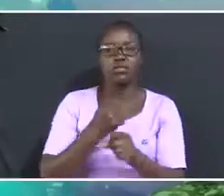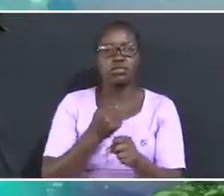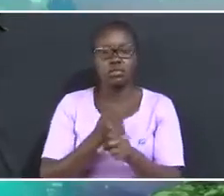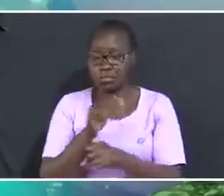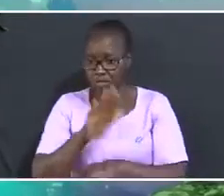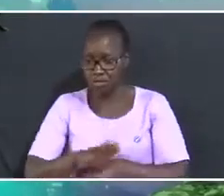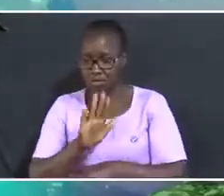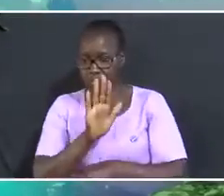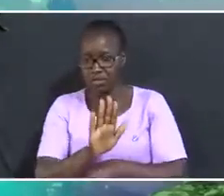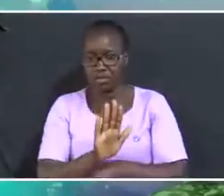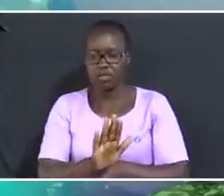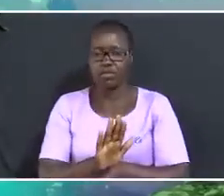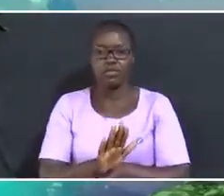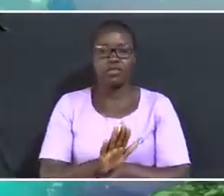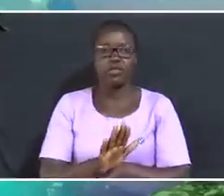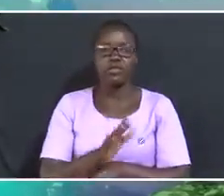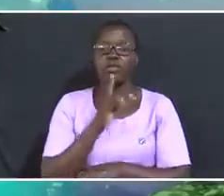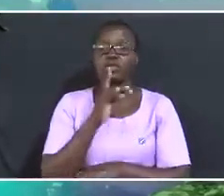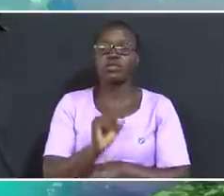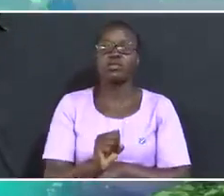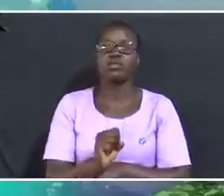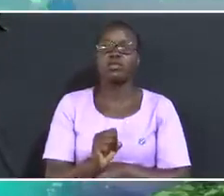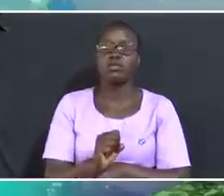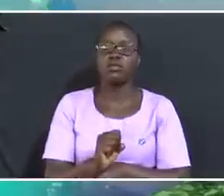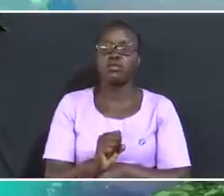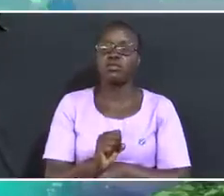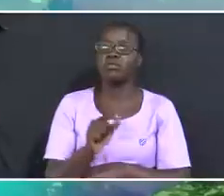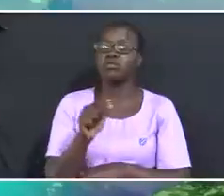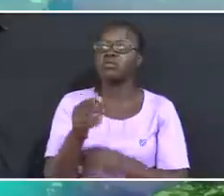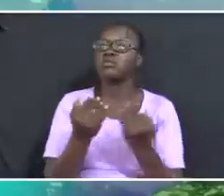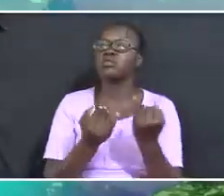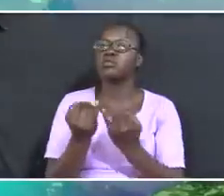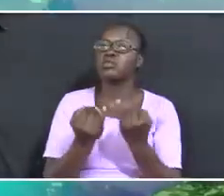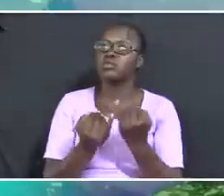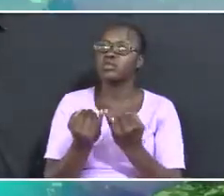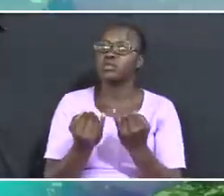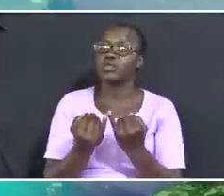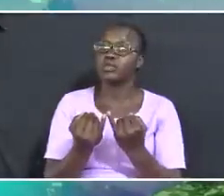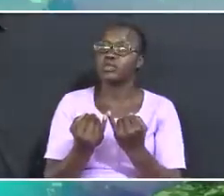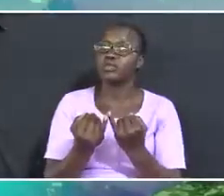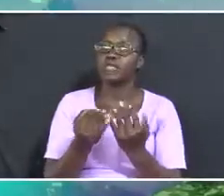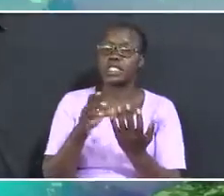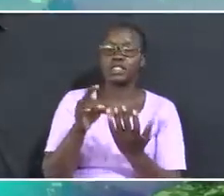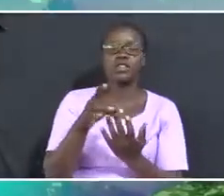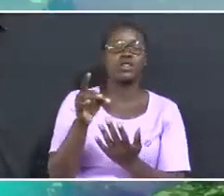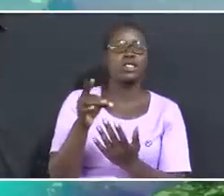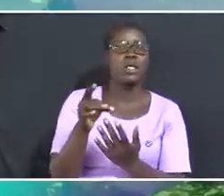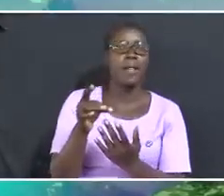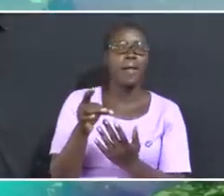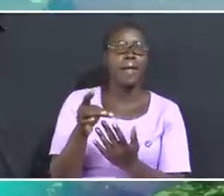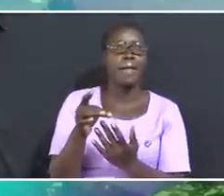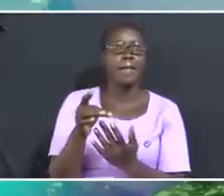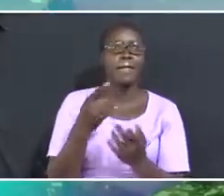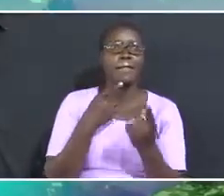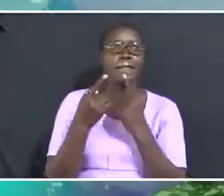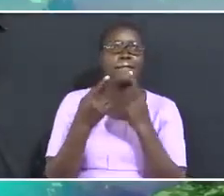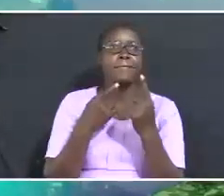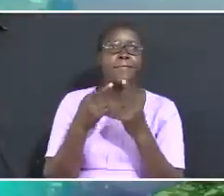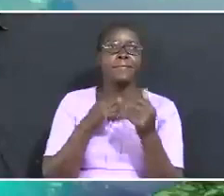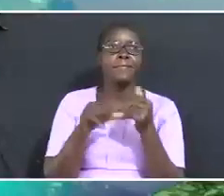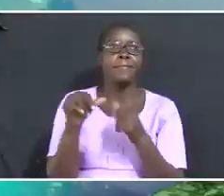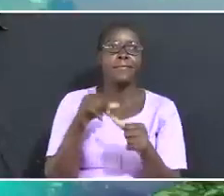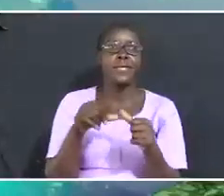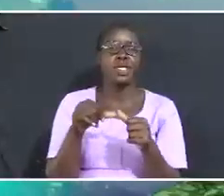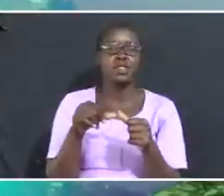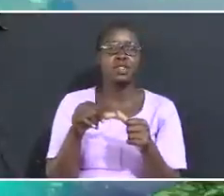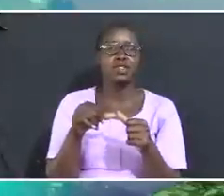areas. And so this Sabbath, I chose to talk